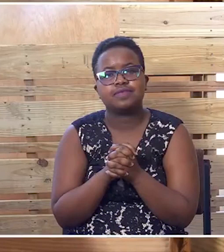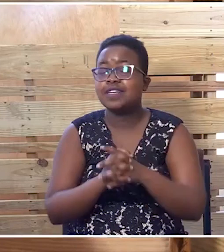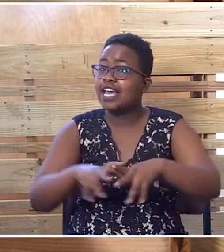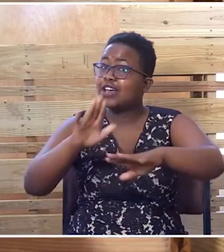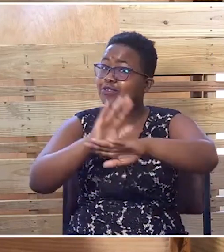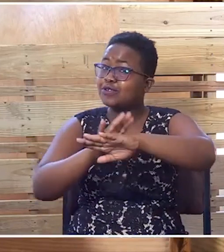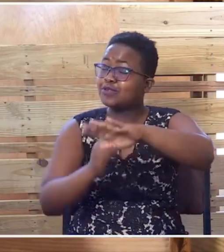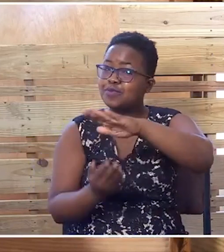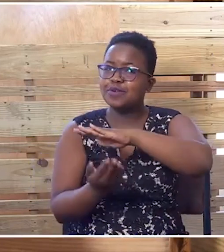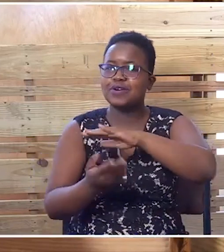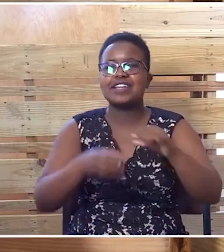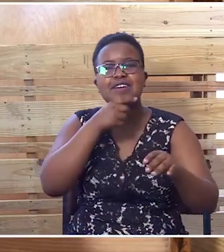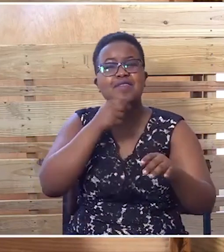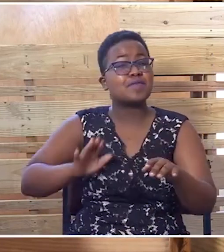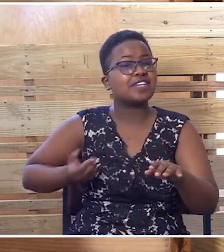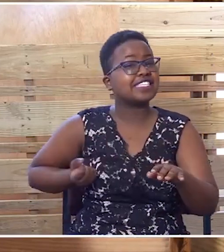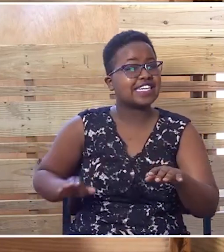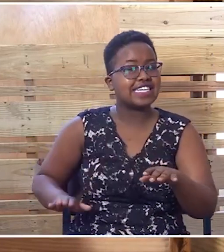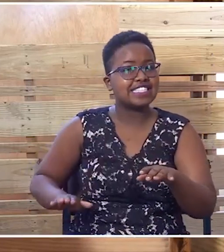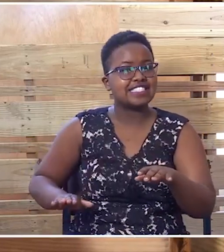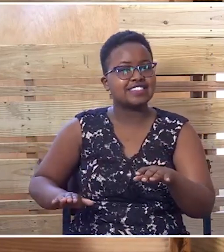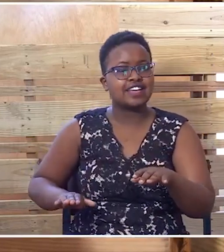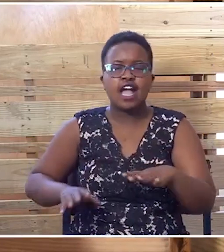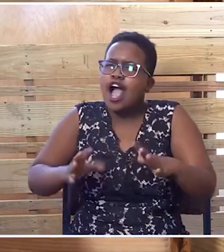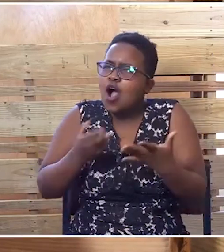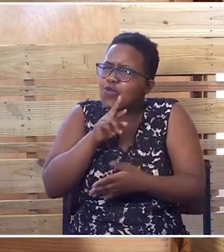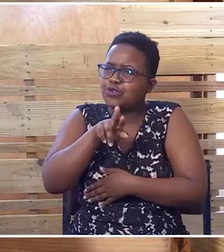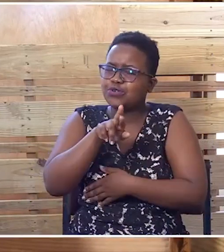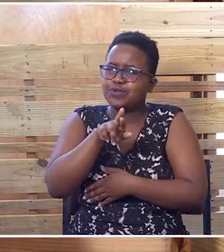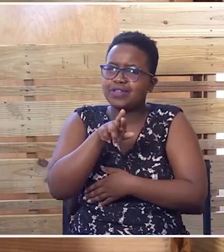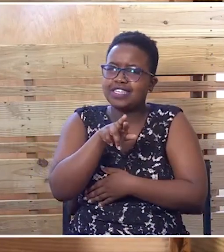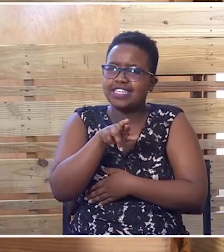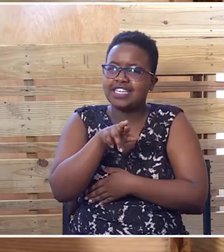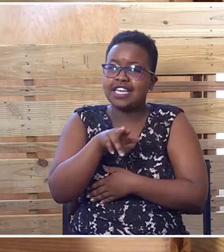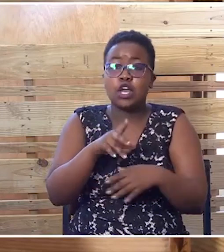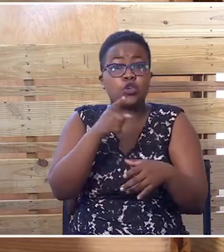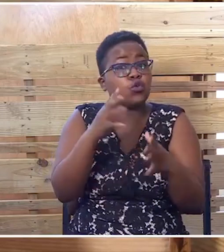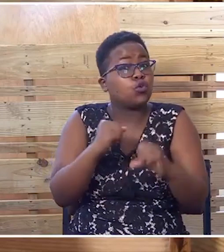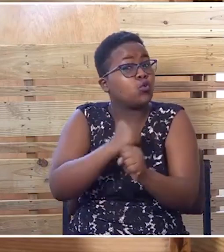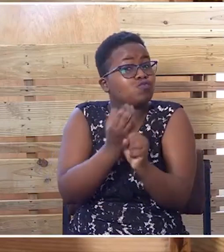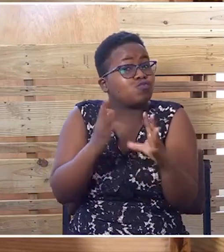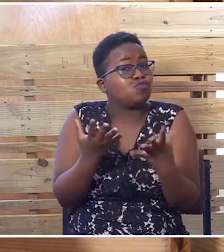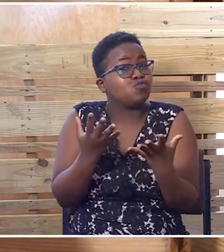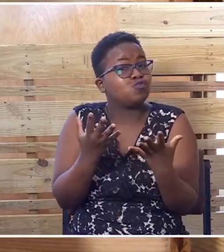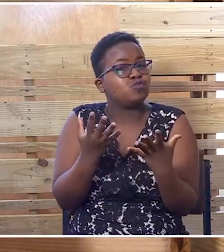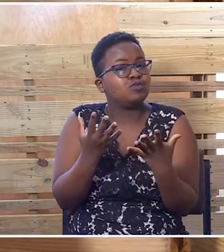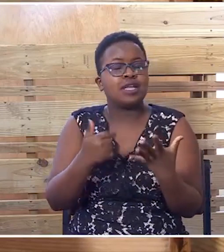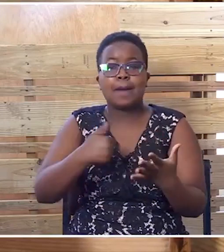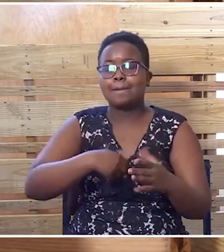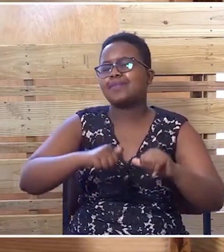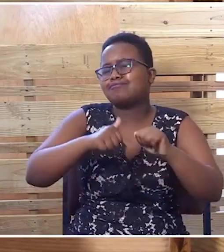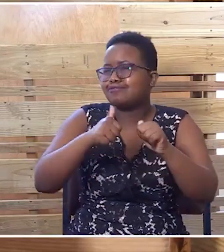Good morning, boys and girls. How are you? How are you doing? I am